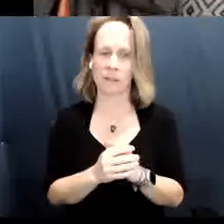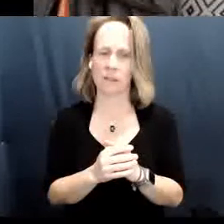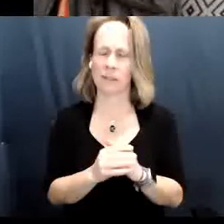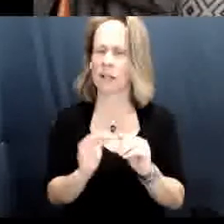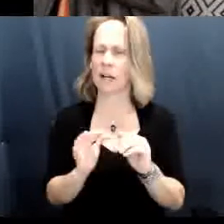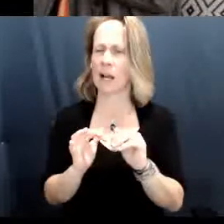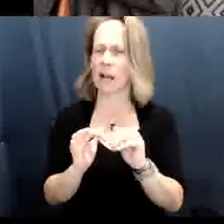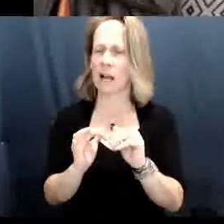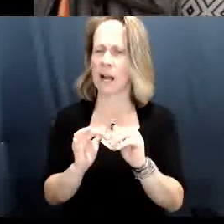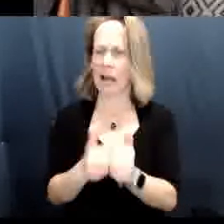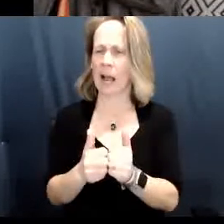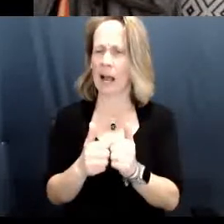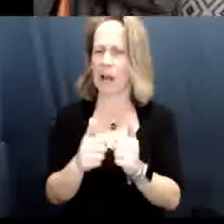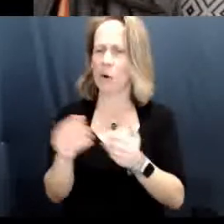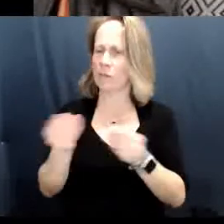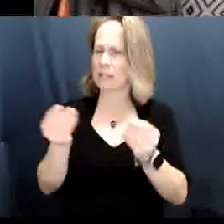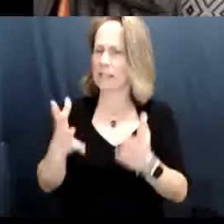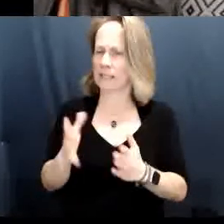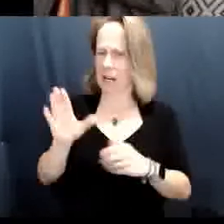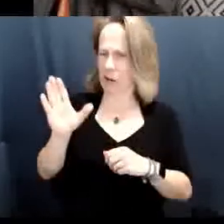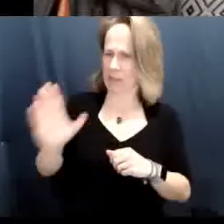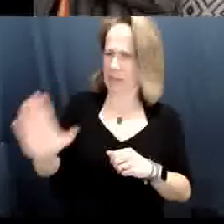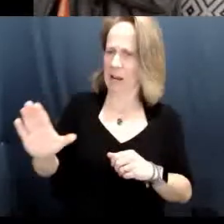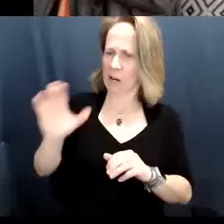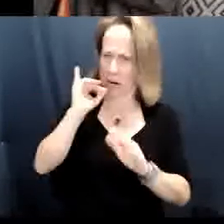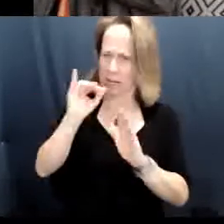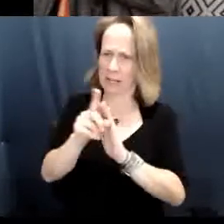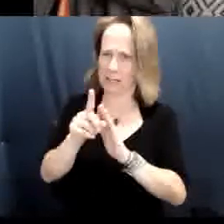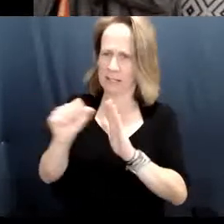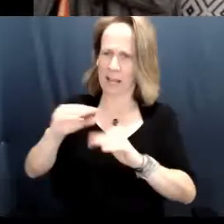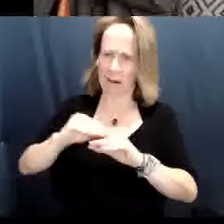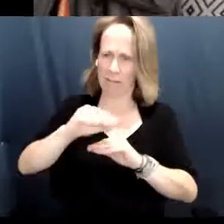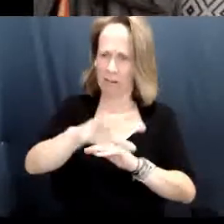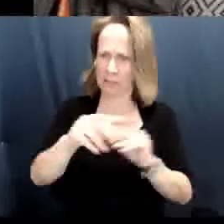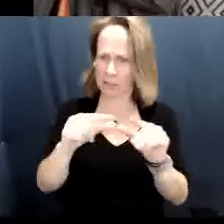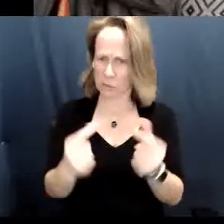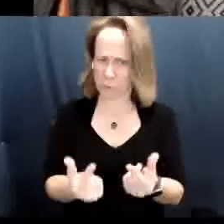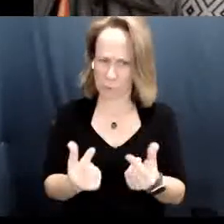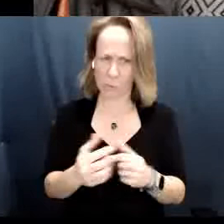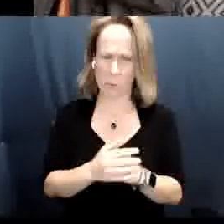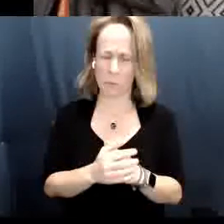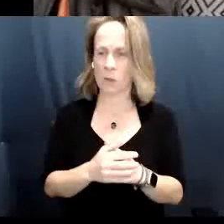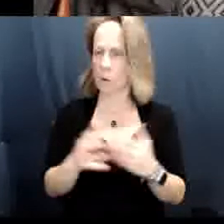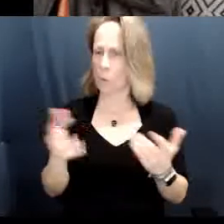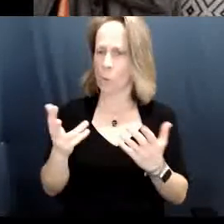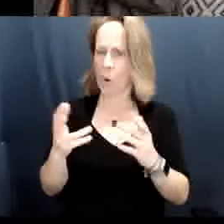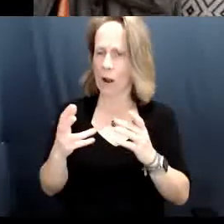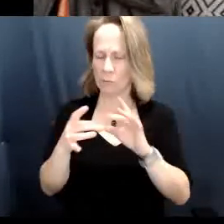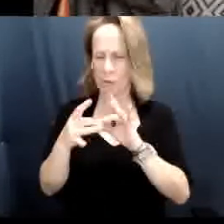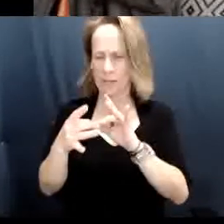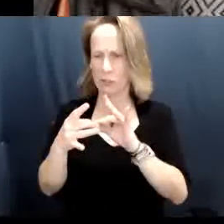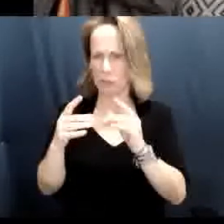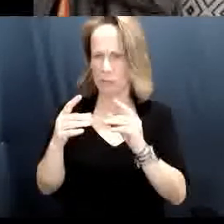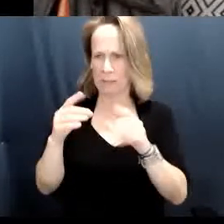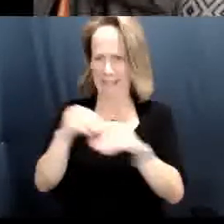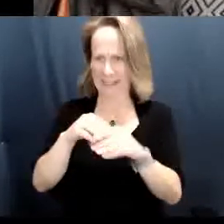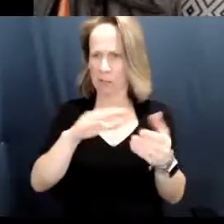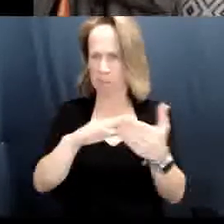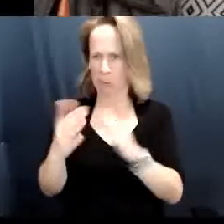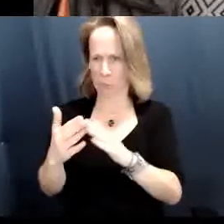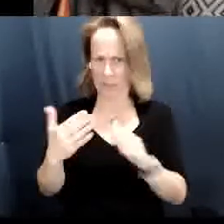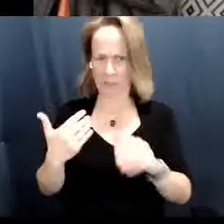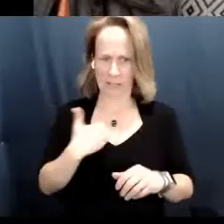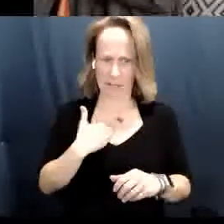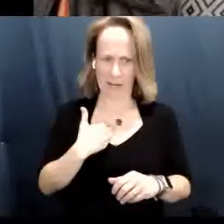identities affect the dynamics of the group? What ties do the facilitators have to the community? We already talked about